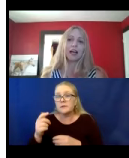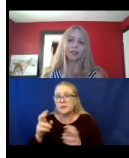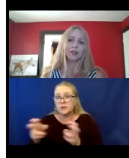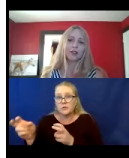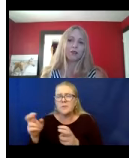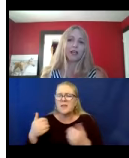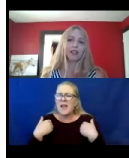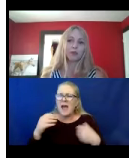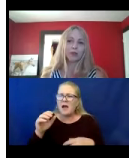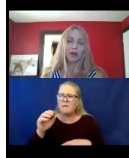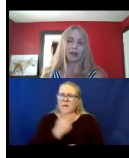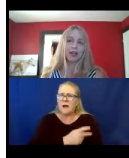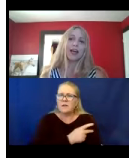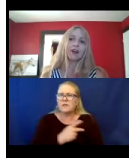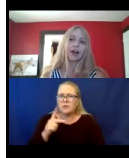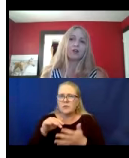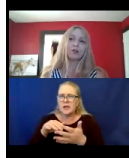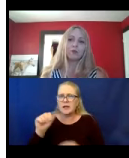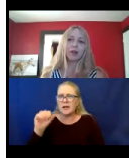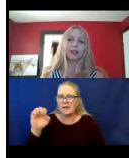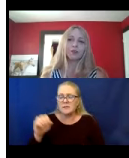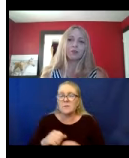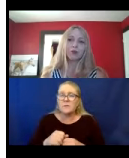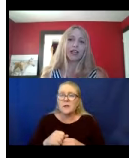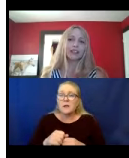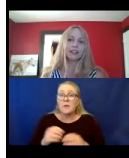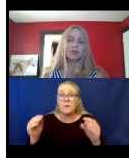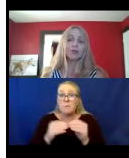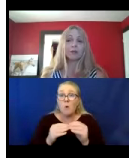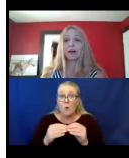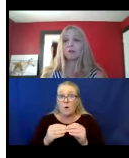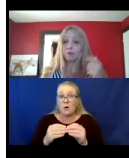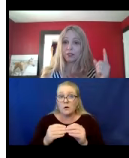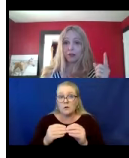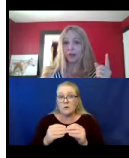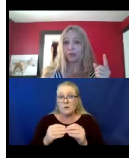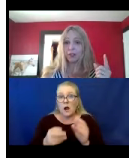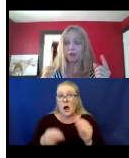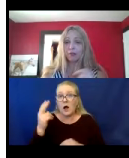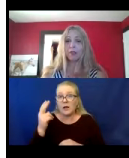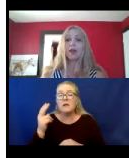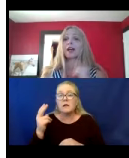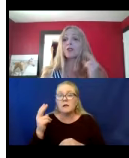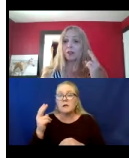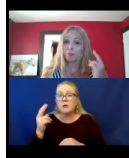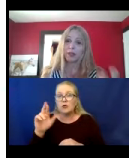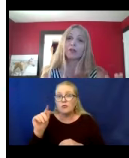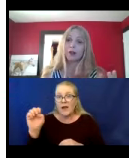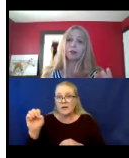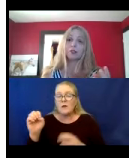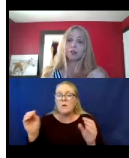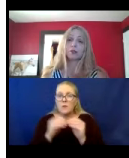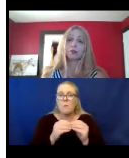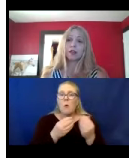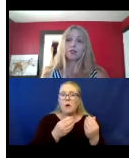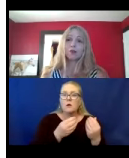different factors that they rated people on. And the higher people rate, the more likely it is for them to have physical health issues as well as mental